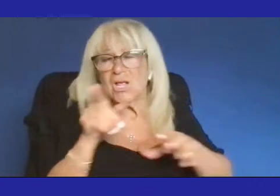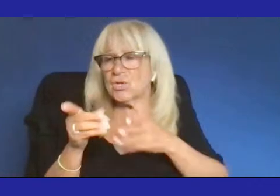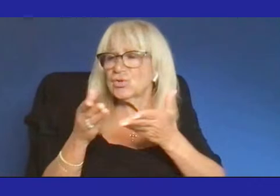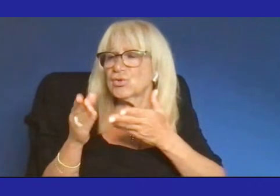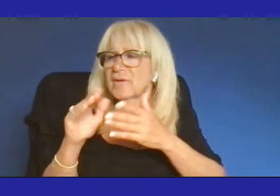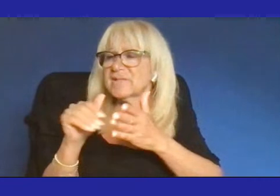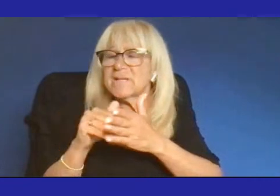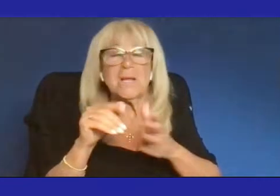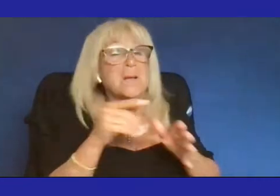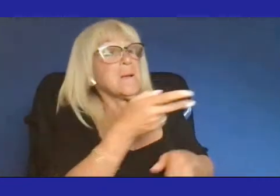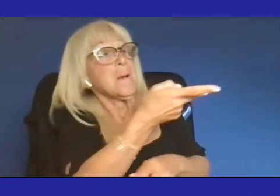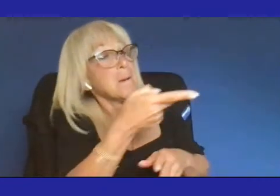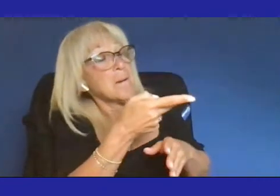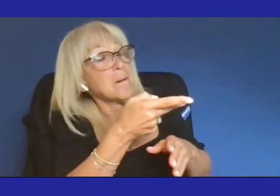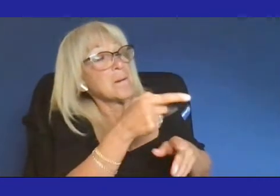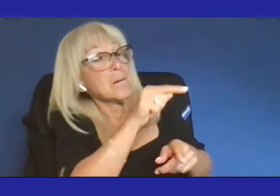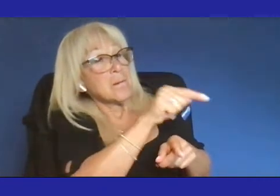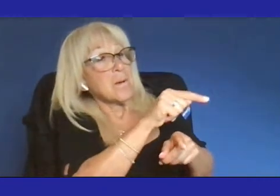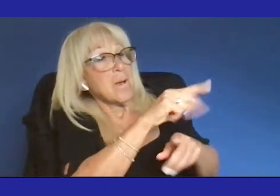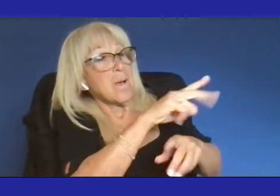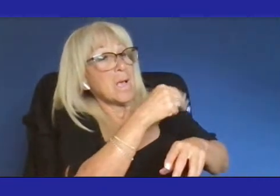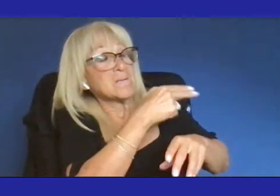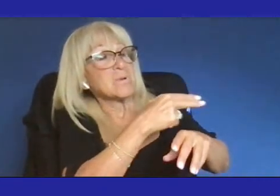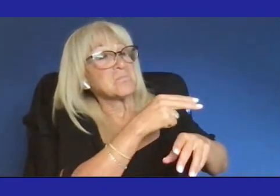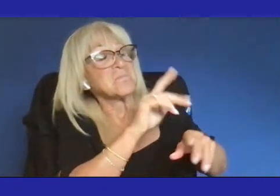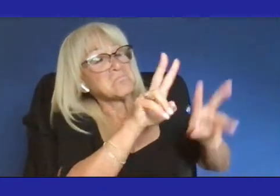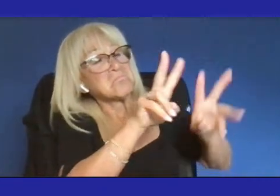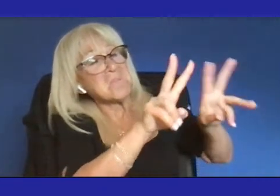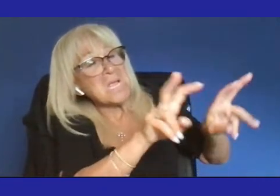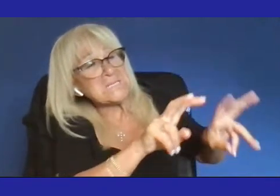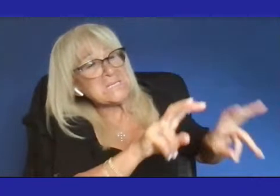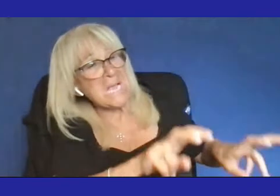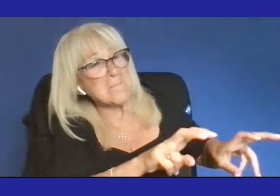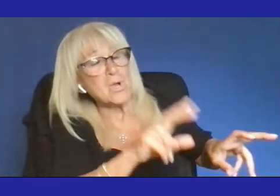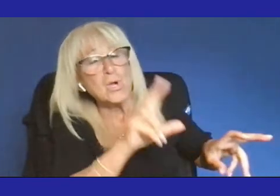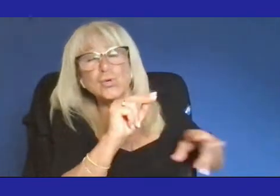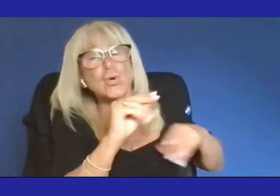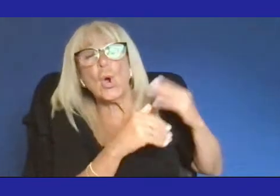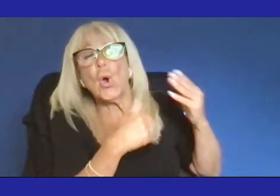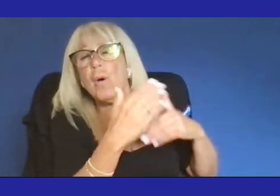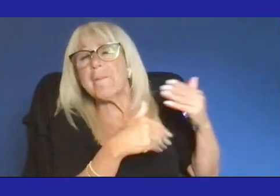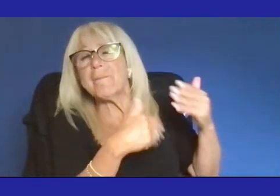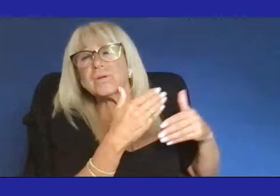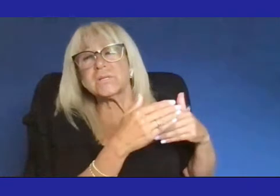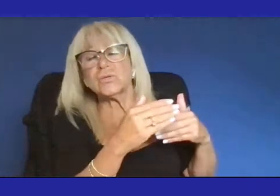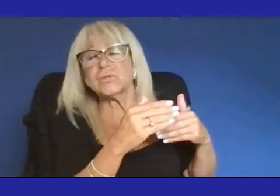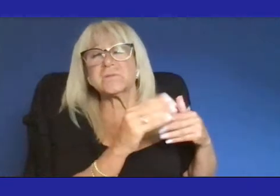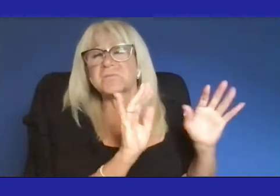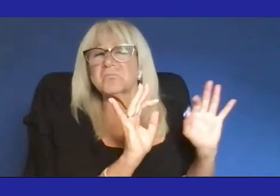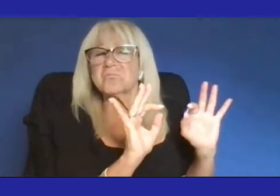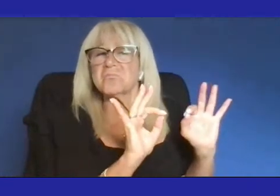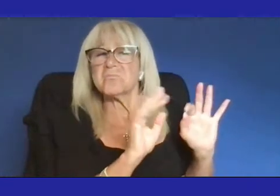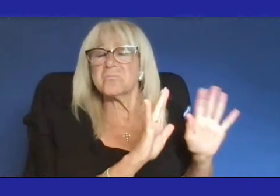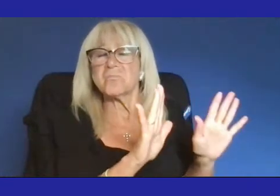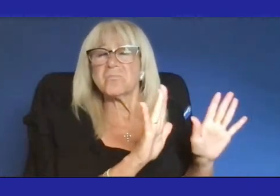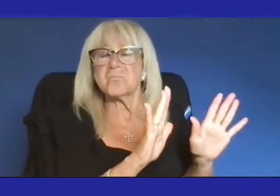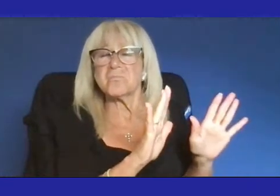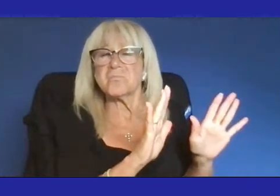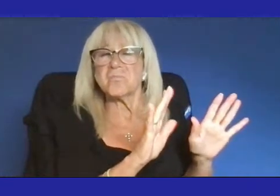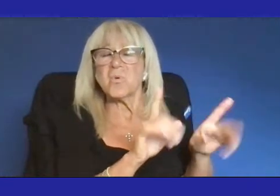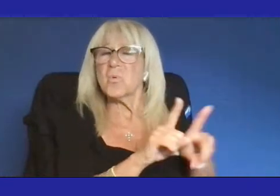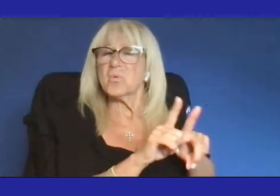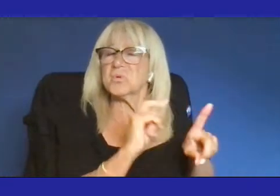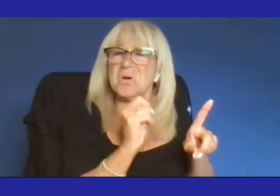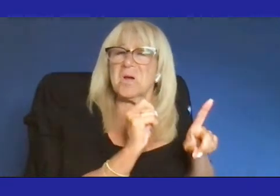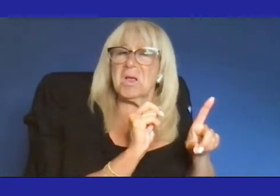just think it would just be a bedside exam. There are no procedures that are done, even minor. And so,